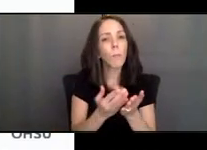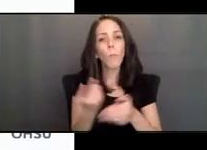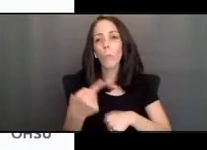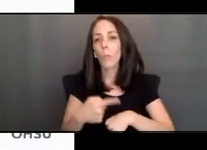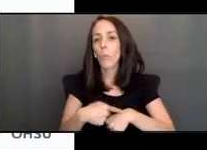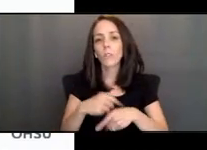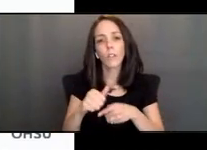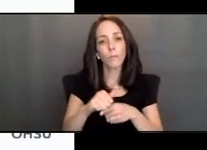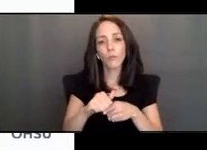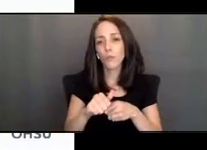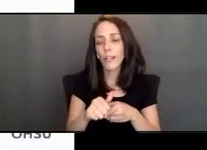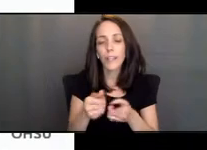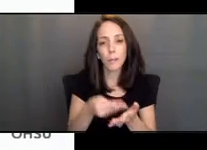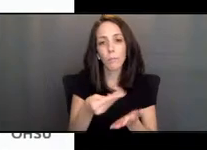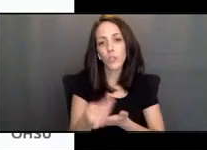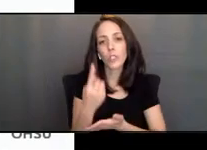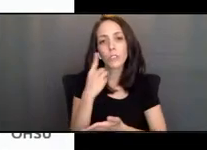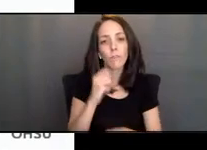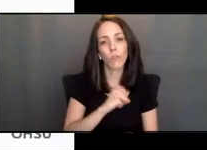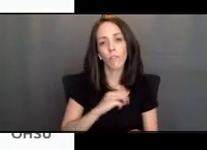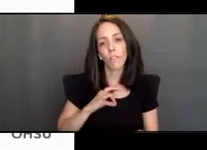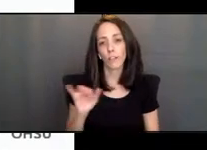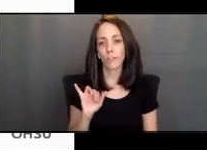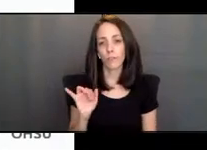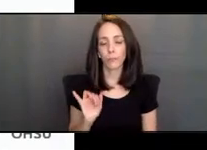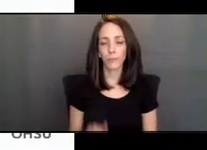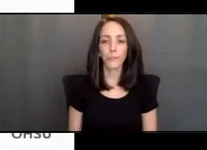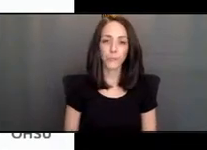faculty. Next slide.